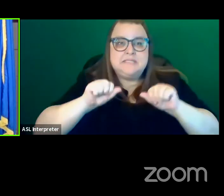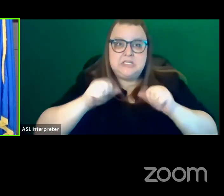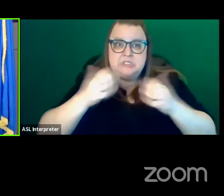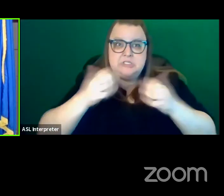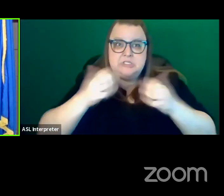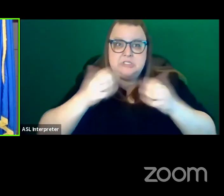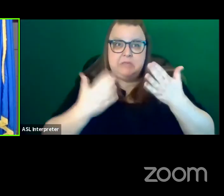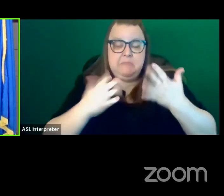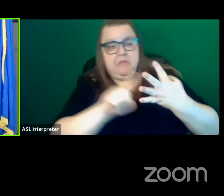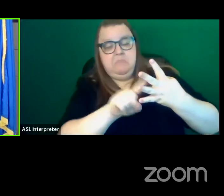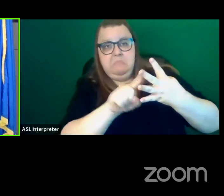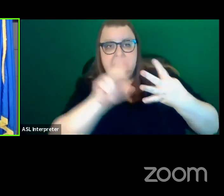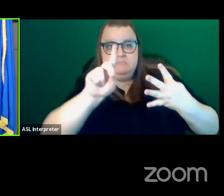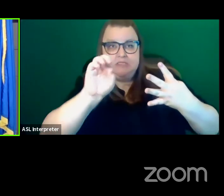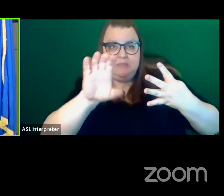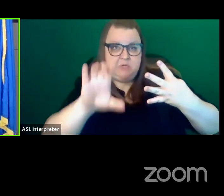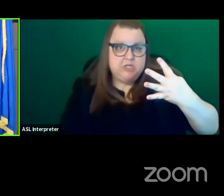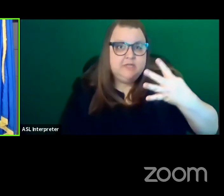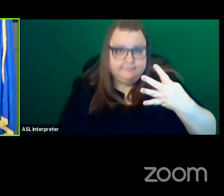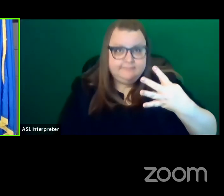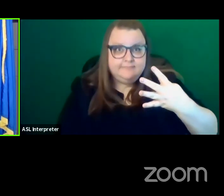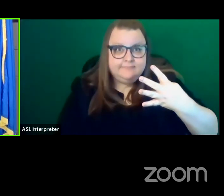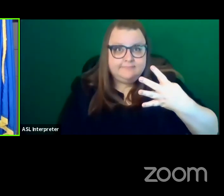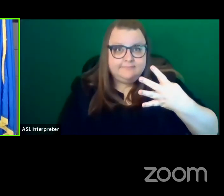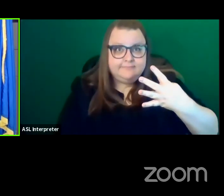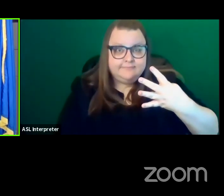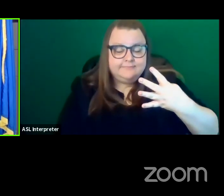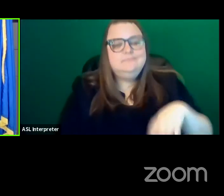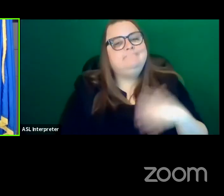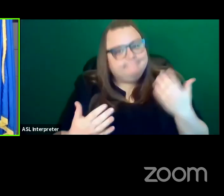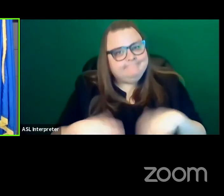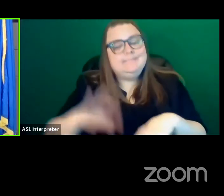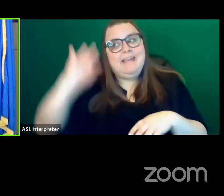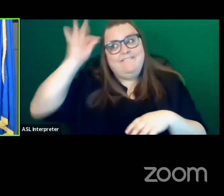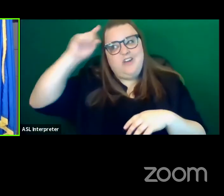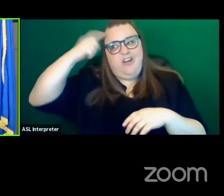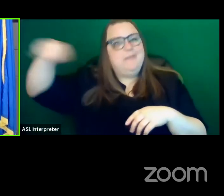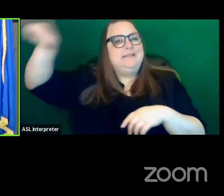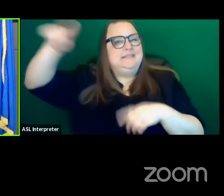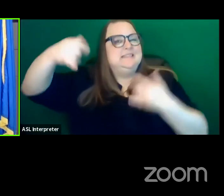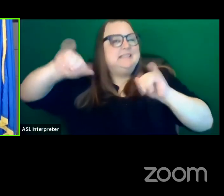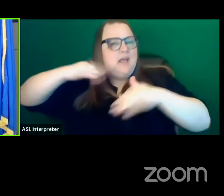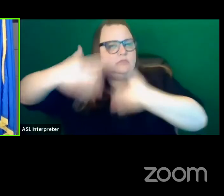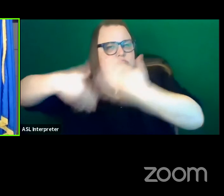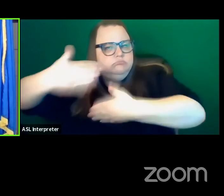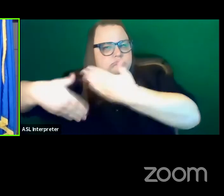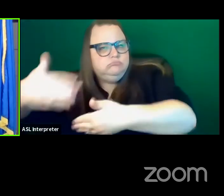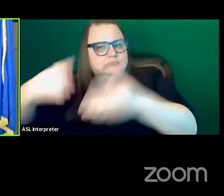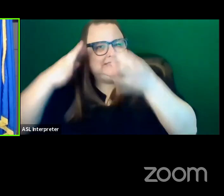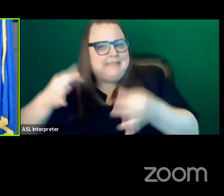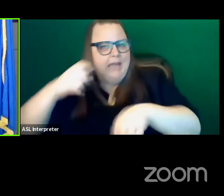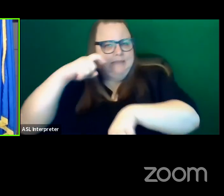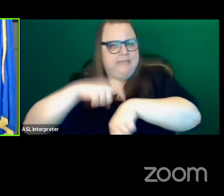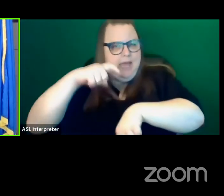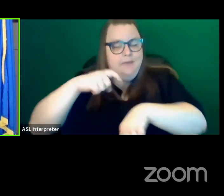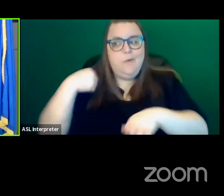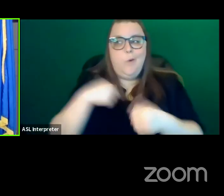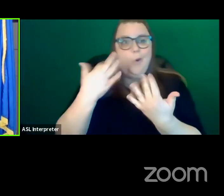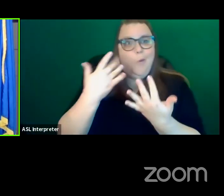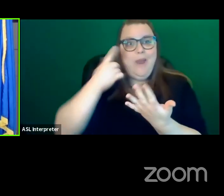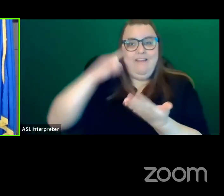December. This timeline is still being determined by the federal government, and we are still awaiting what Nevada's first allocation of